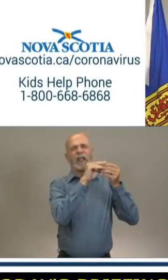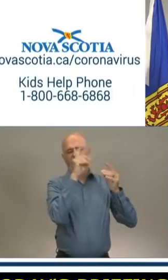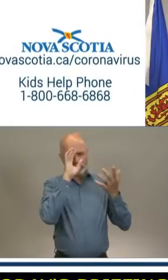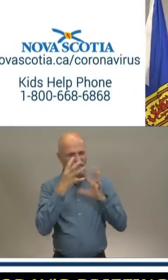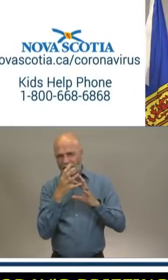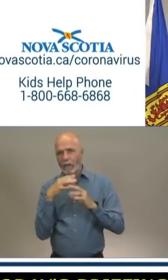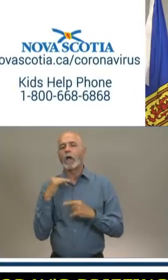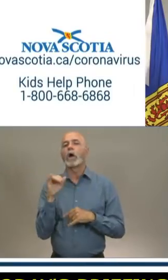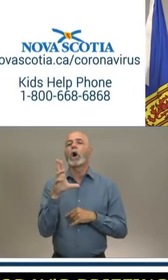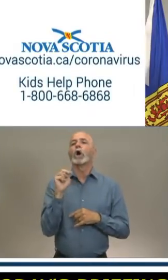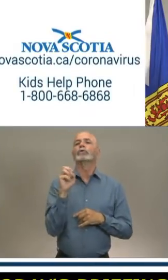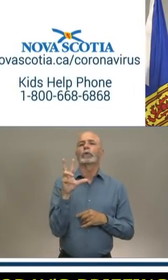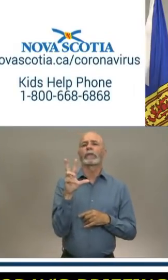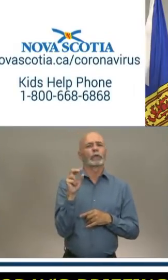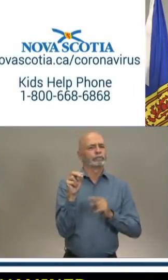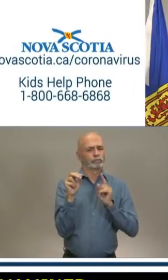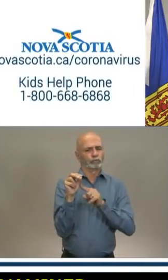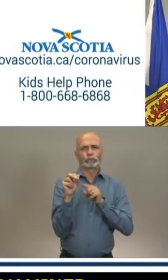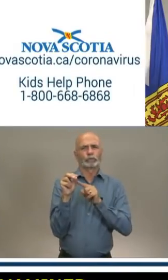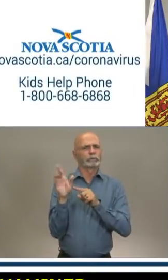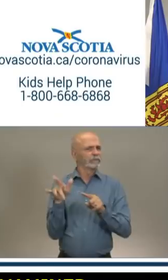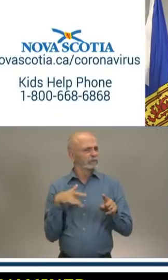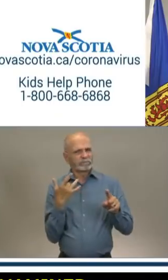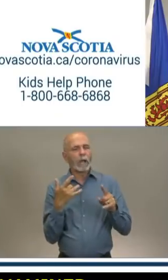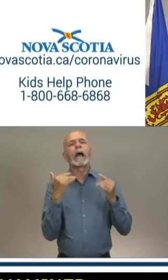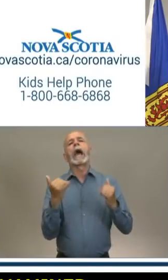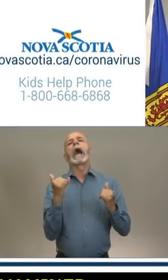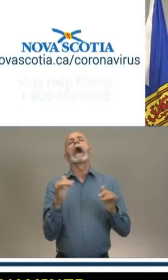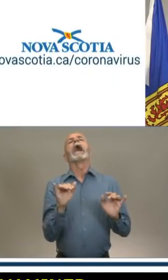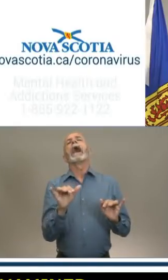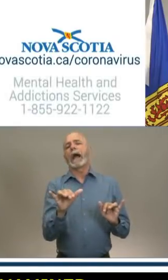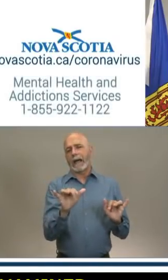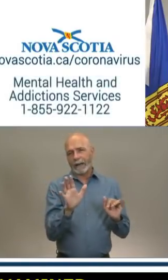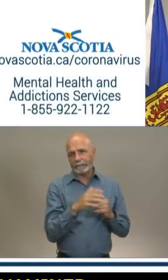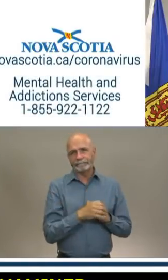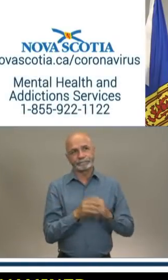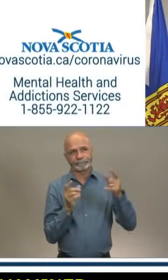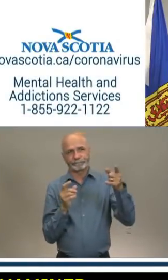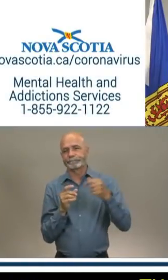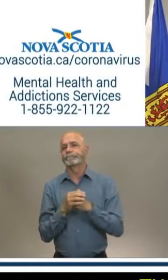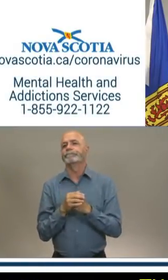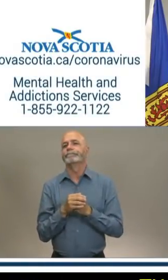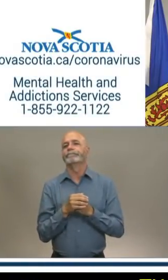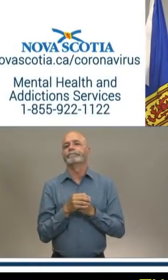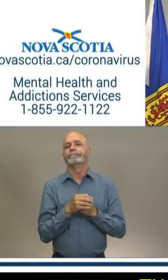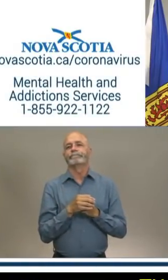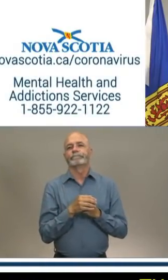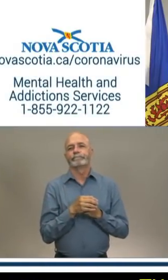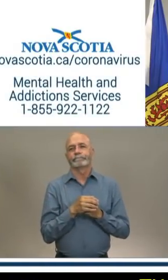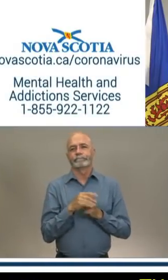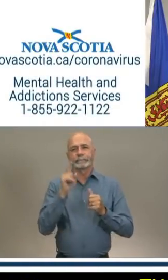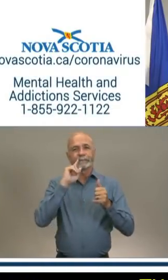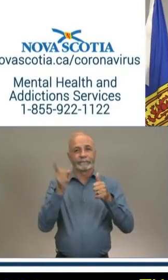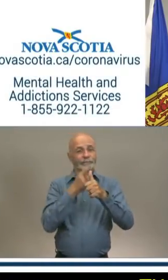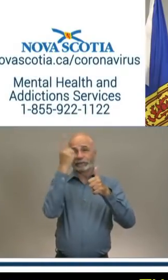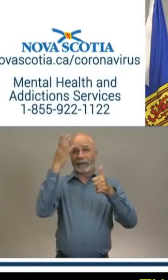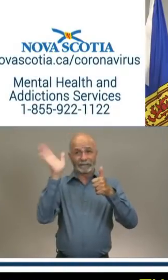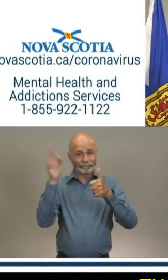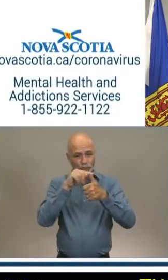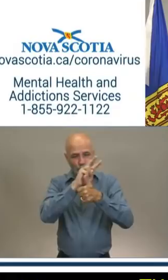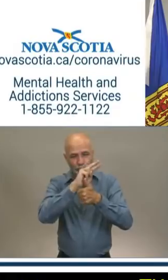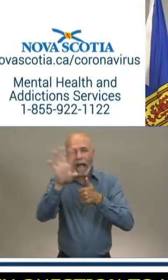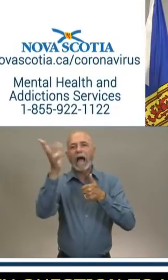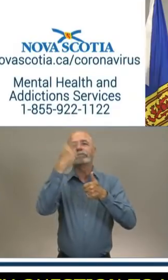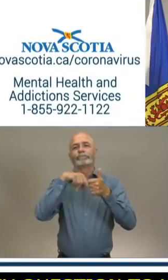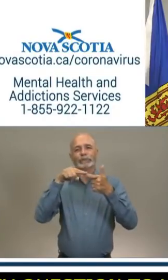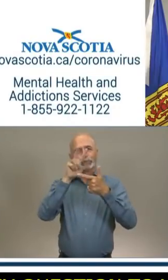target is. My question to you is, our phased approach was you wait 2 weeks,